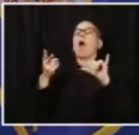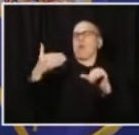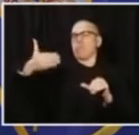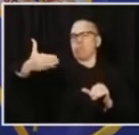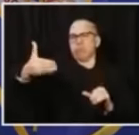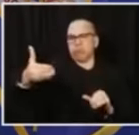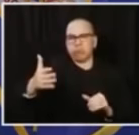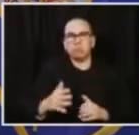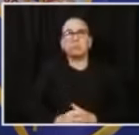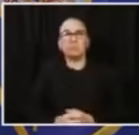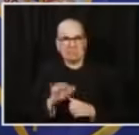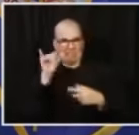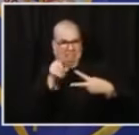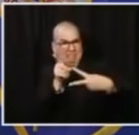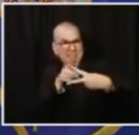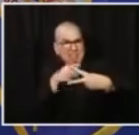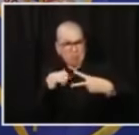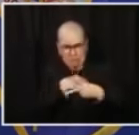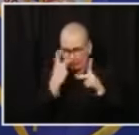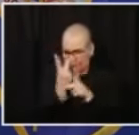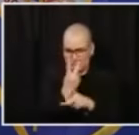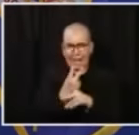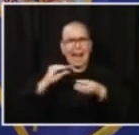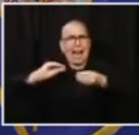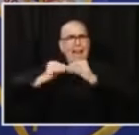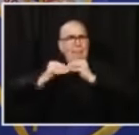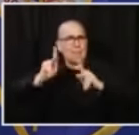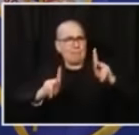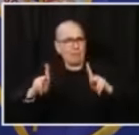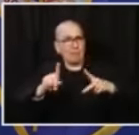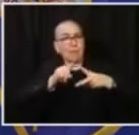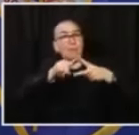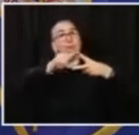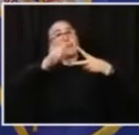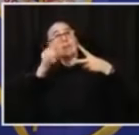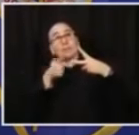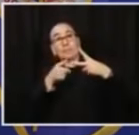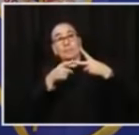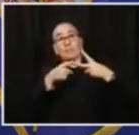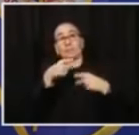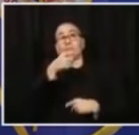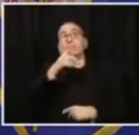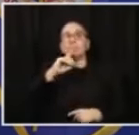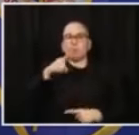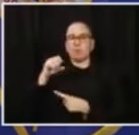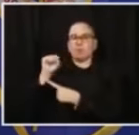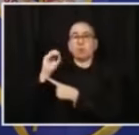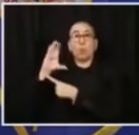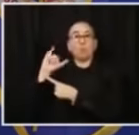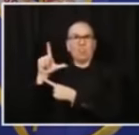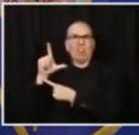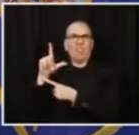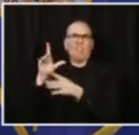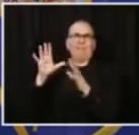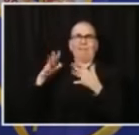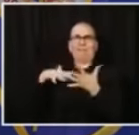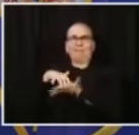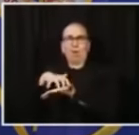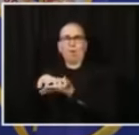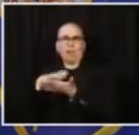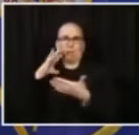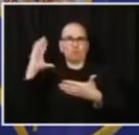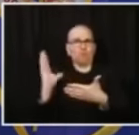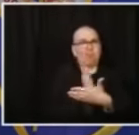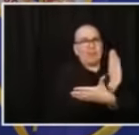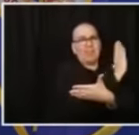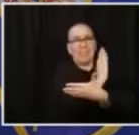of people who needed to be vaccinated and that social vulnerability index, we also used, as the governor said, some criteria that